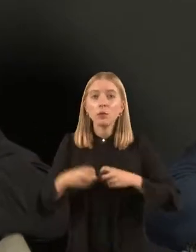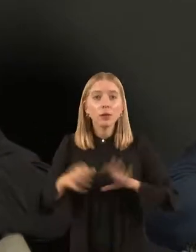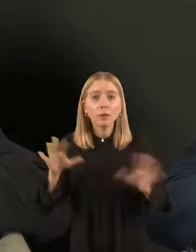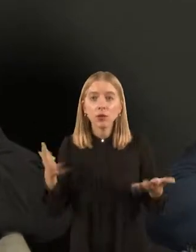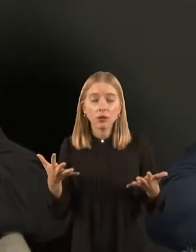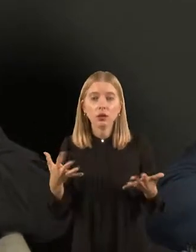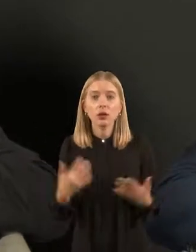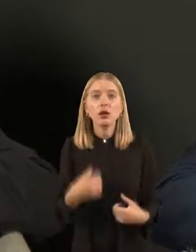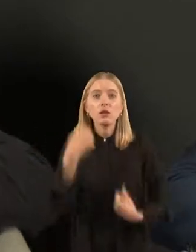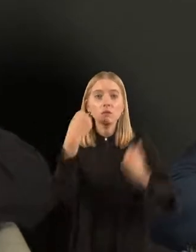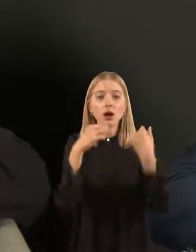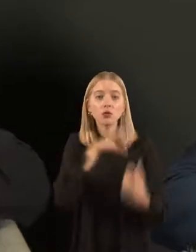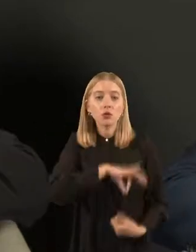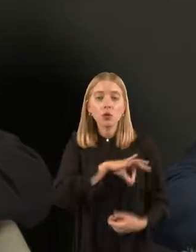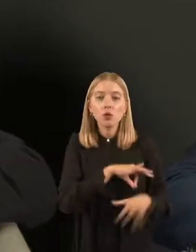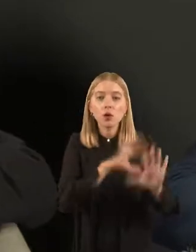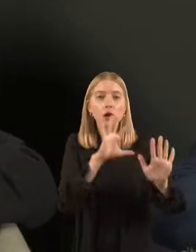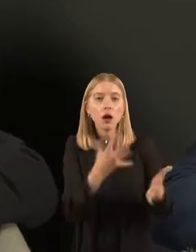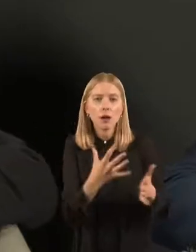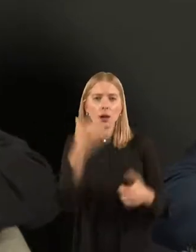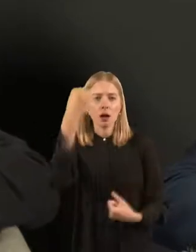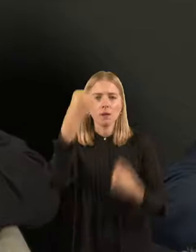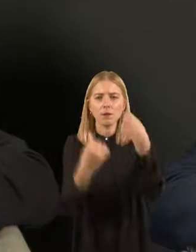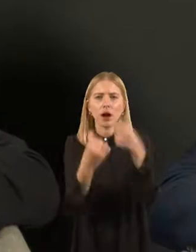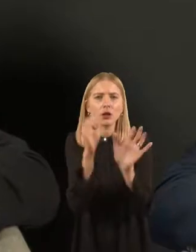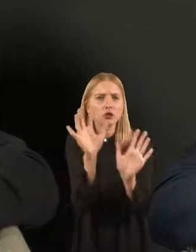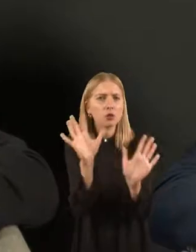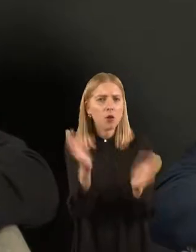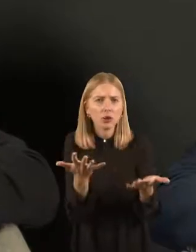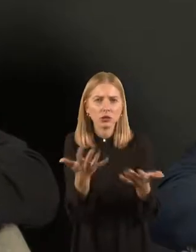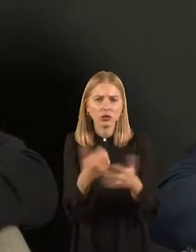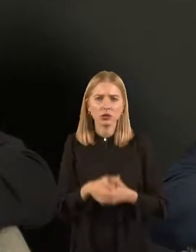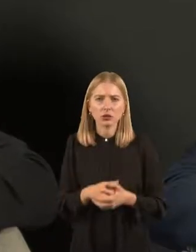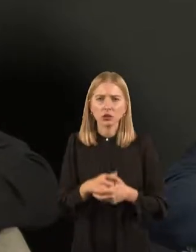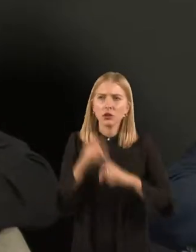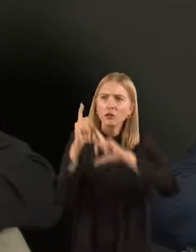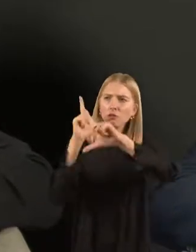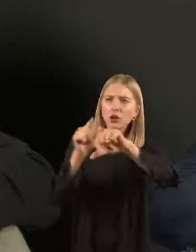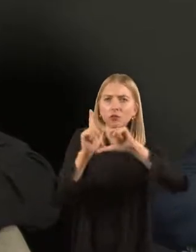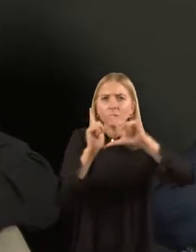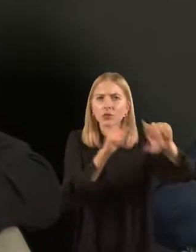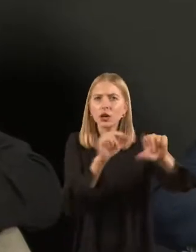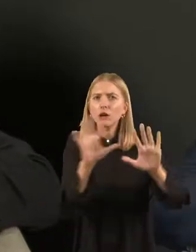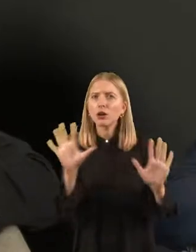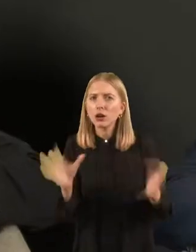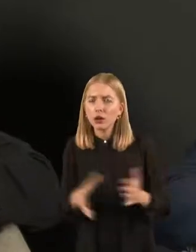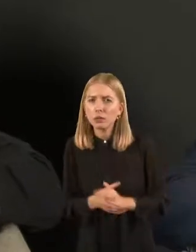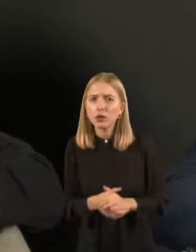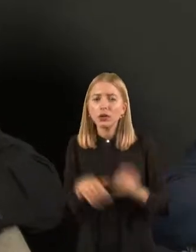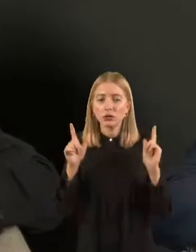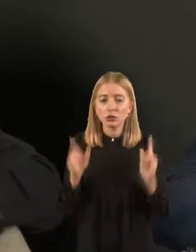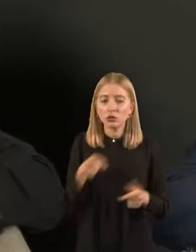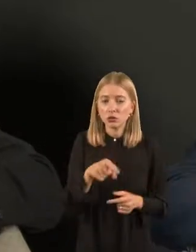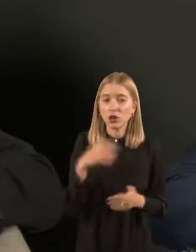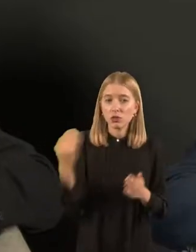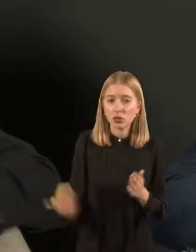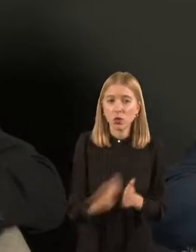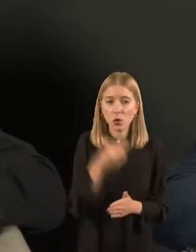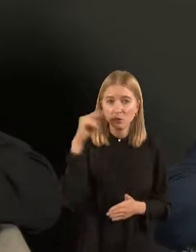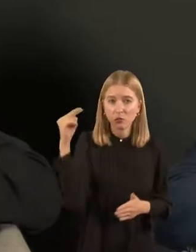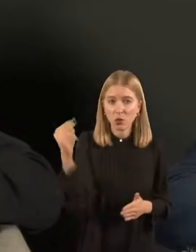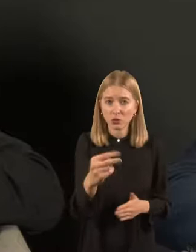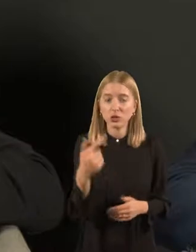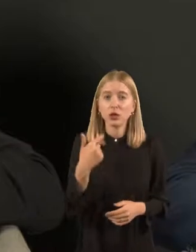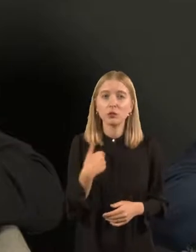car. And this is a new approach that we are applying at the OECD. Instead of measuring